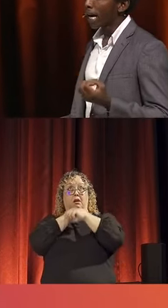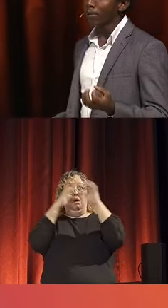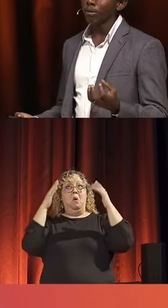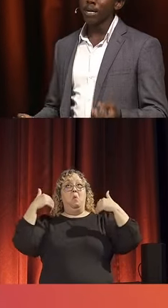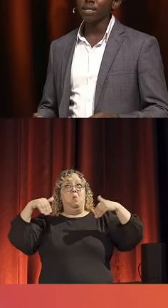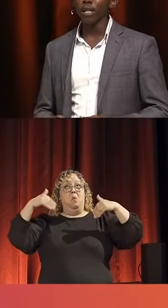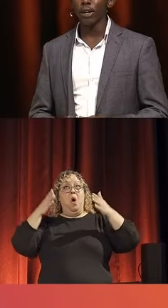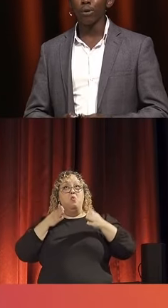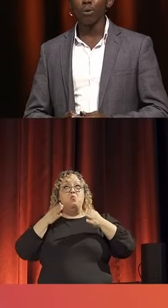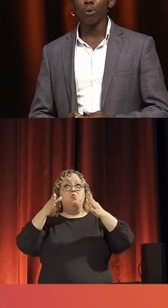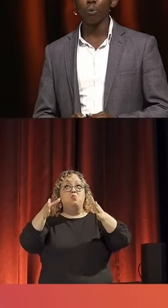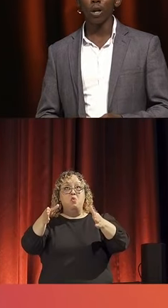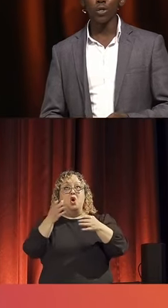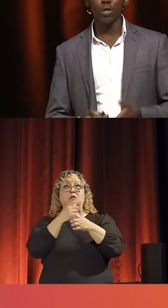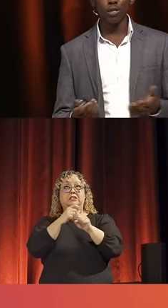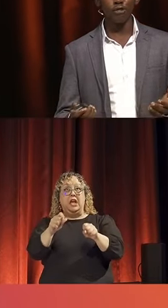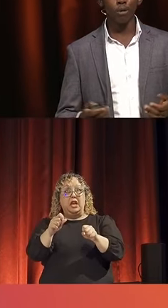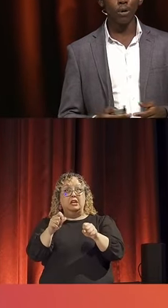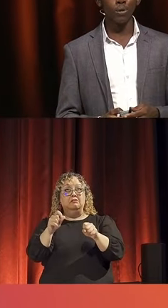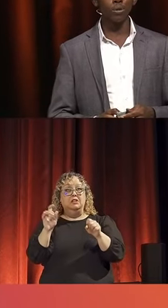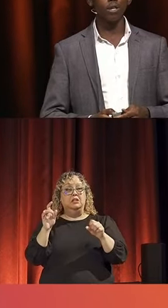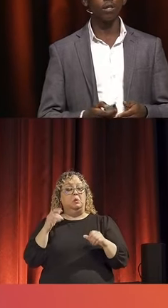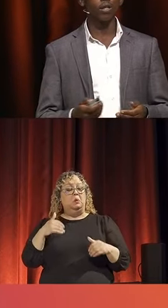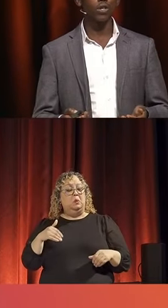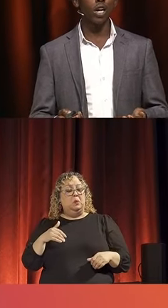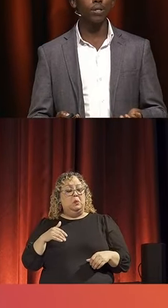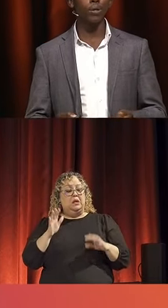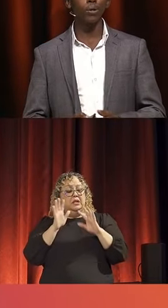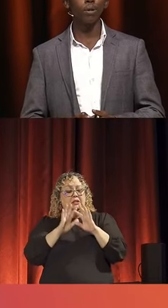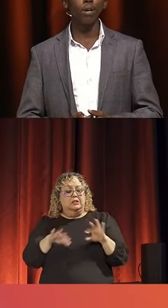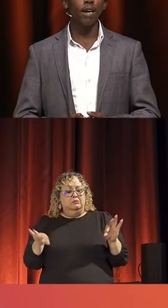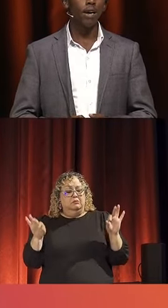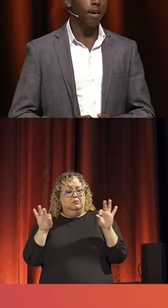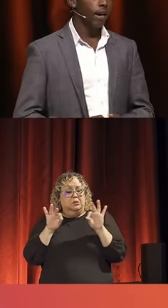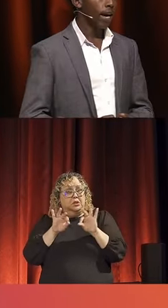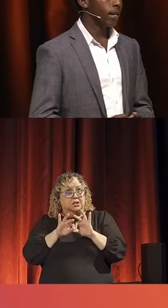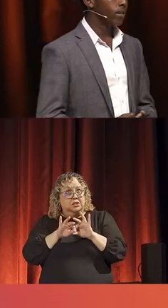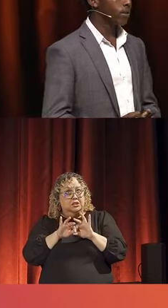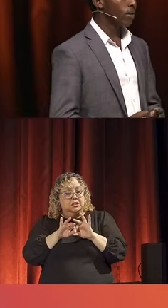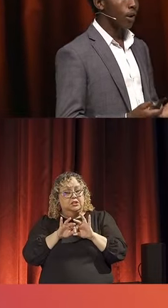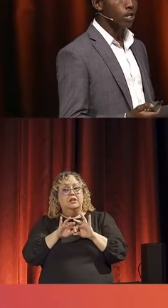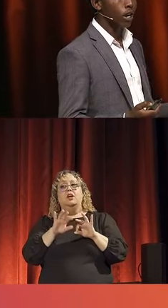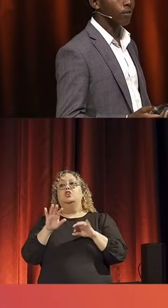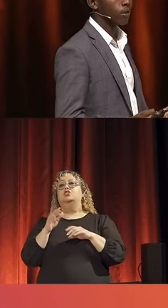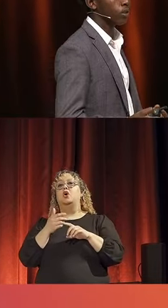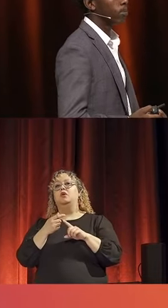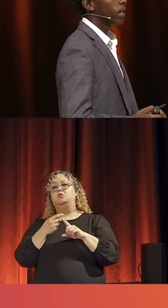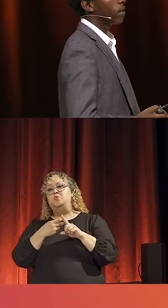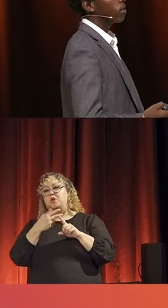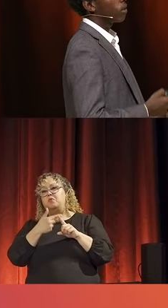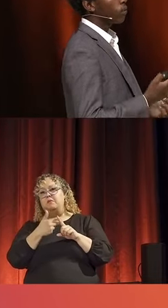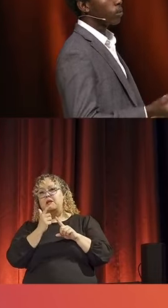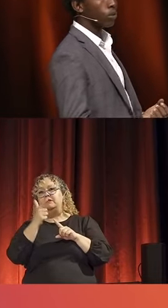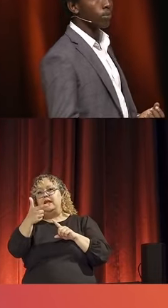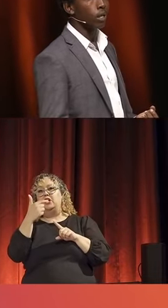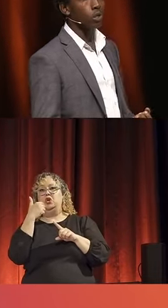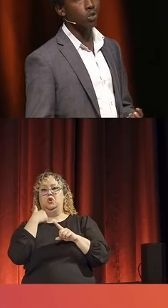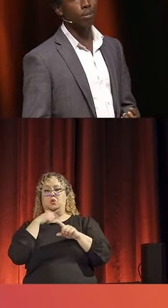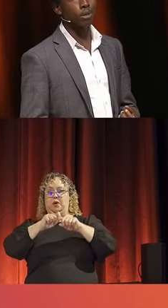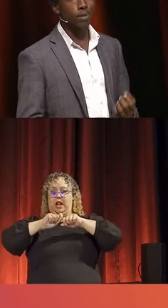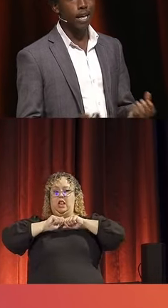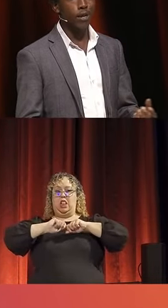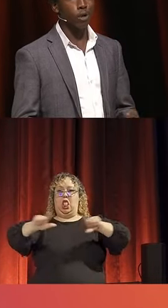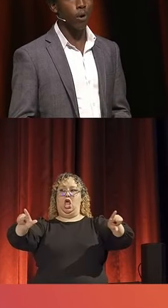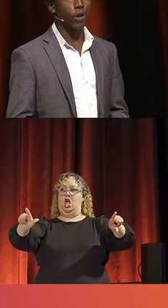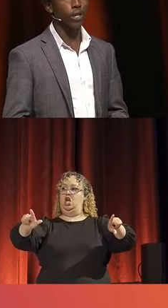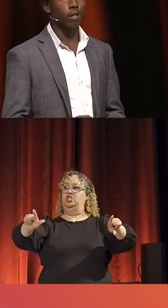A couple of months later, we launched Safe Motors in Kinshasa, and our drivers completed over 3 million trips